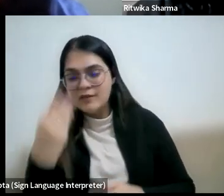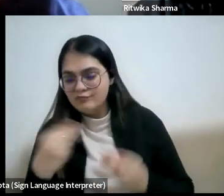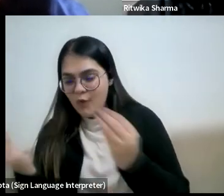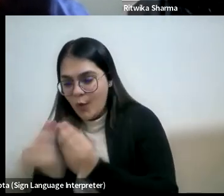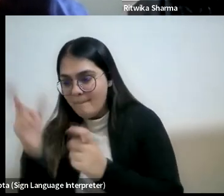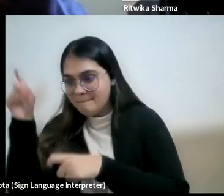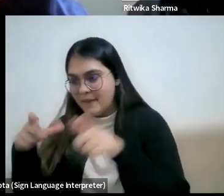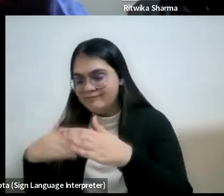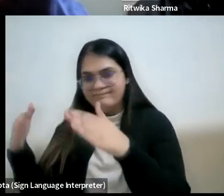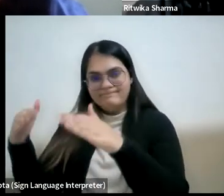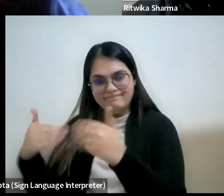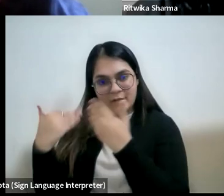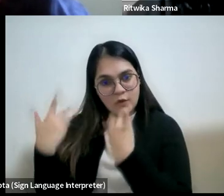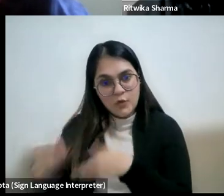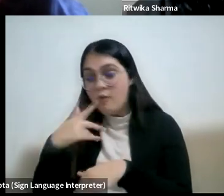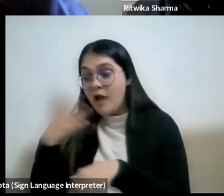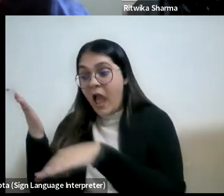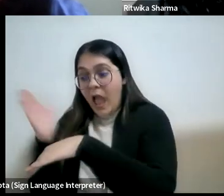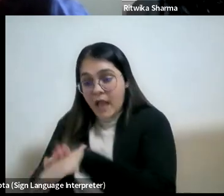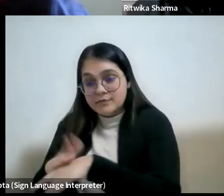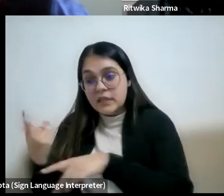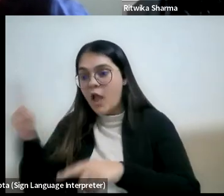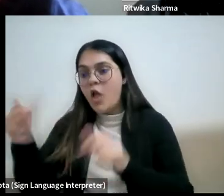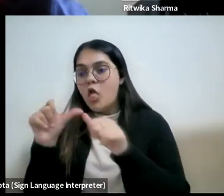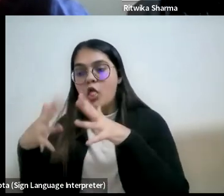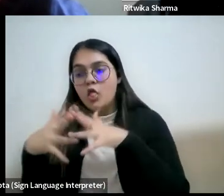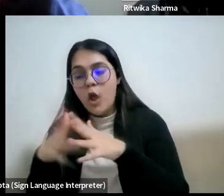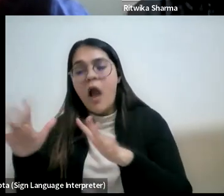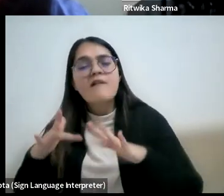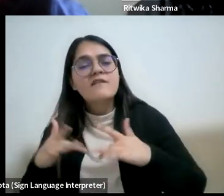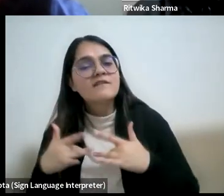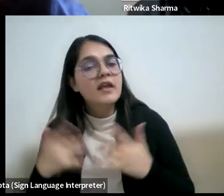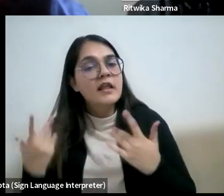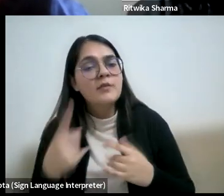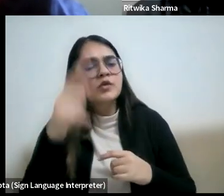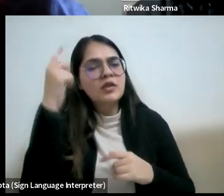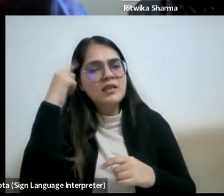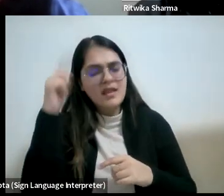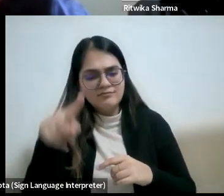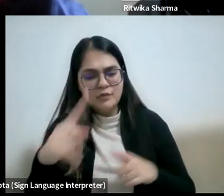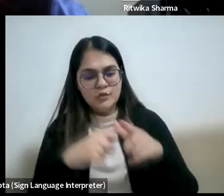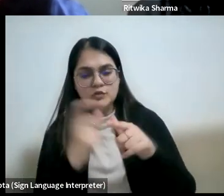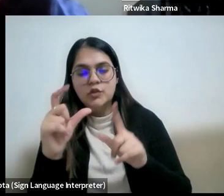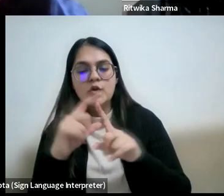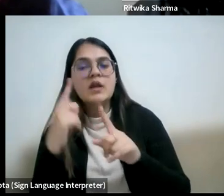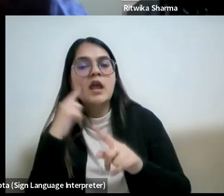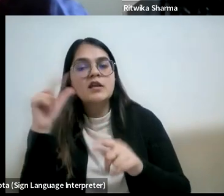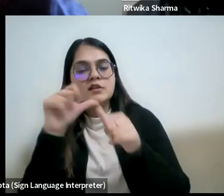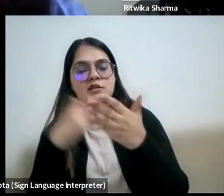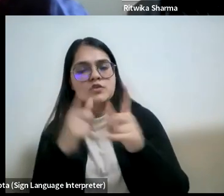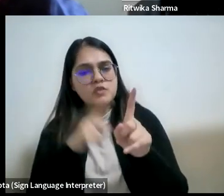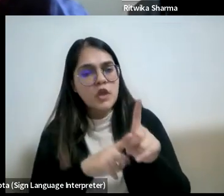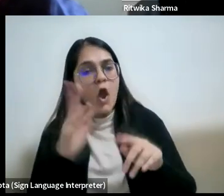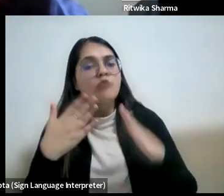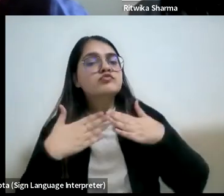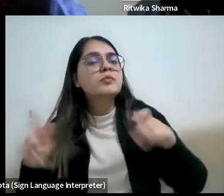persons who are most affected by this amendment law. Does the institution of the judiciary, especially the Supreme Court,